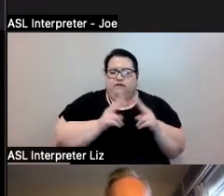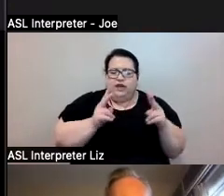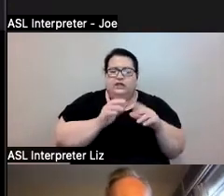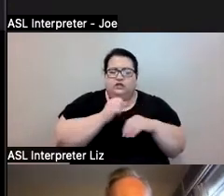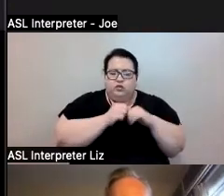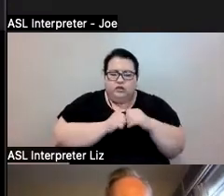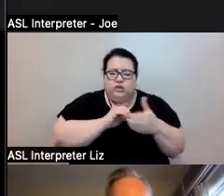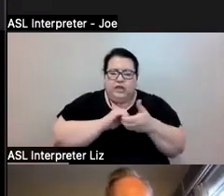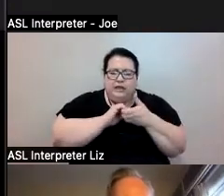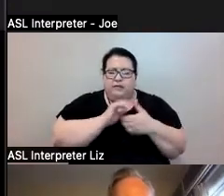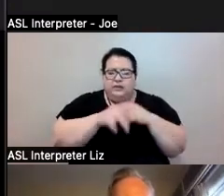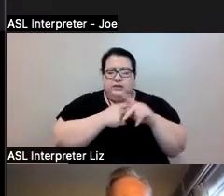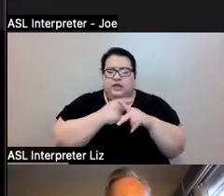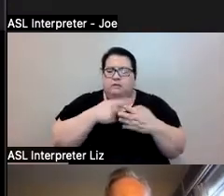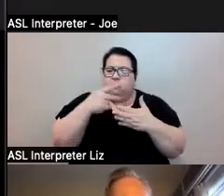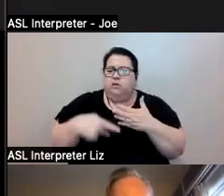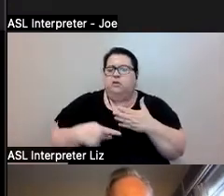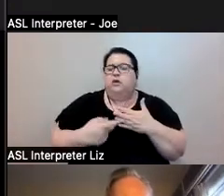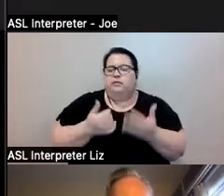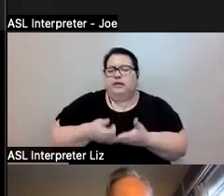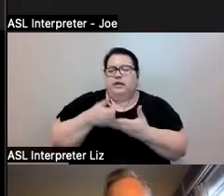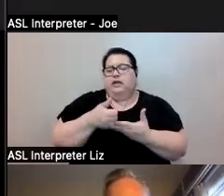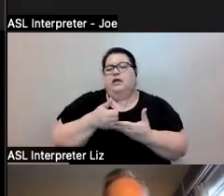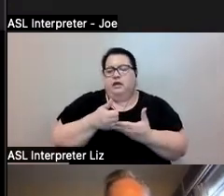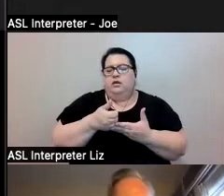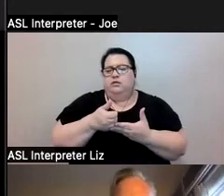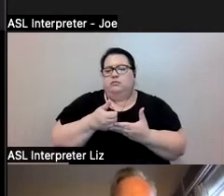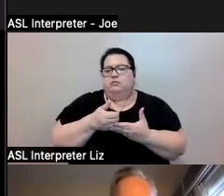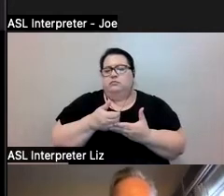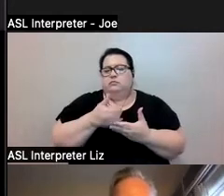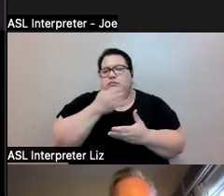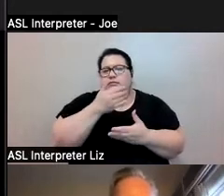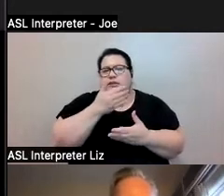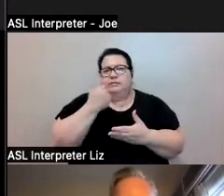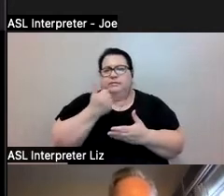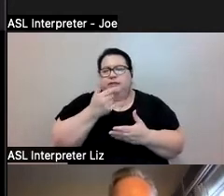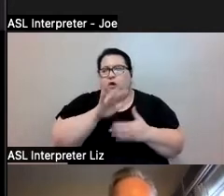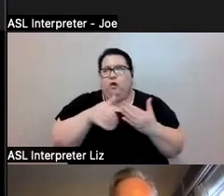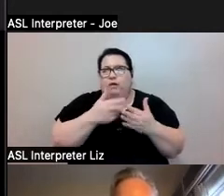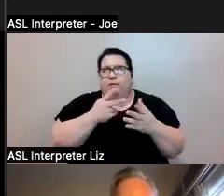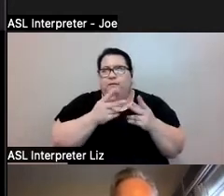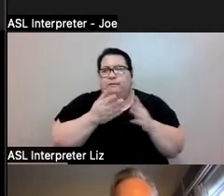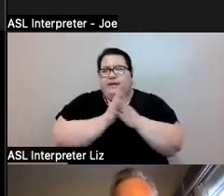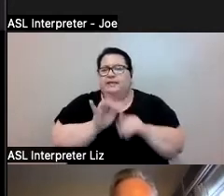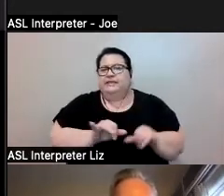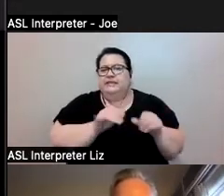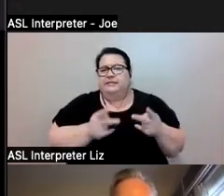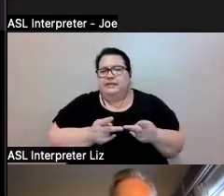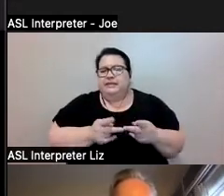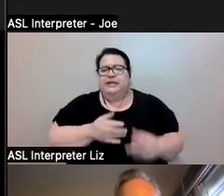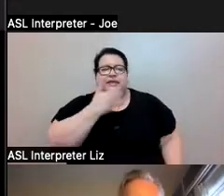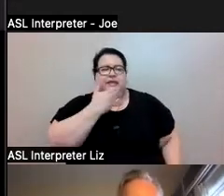collaborative type training programs that help firefighters be in the same spot. Chief Topolowski, thank you